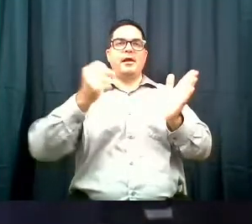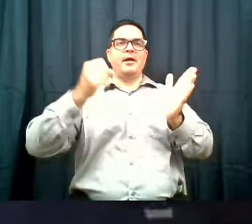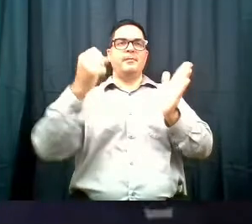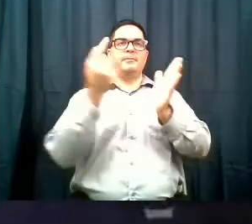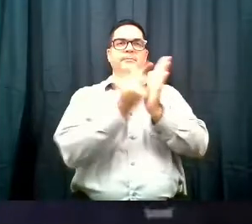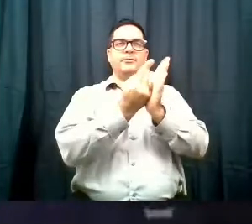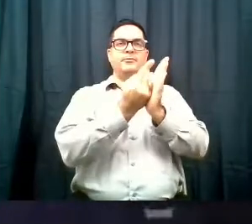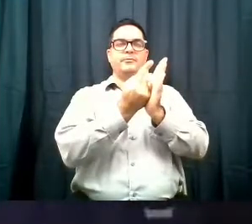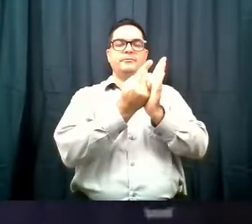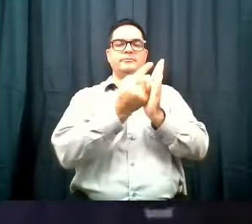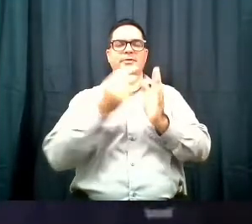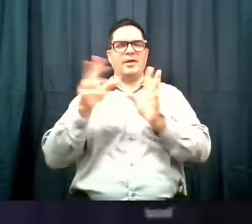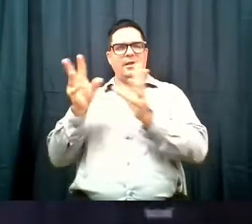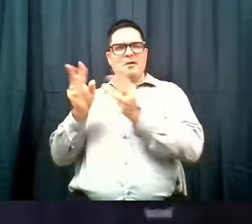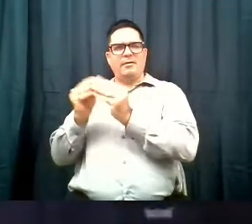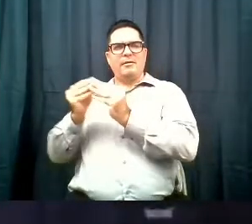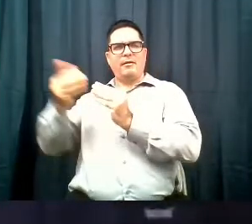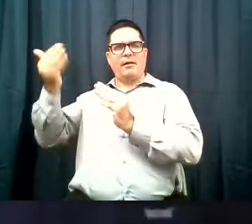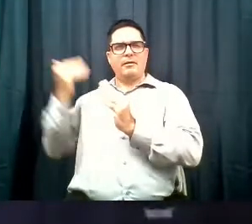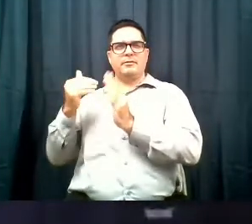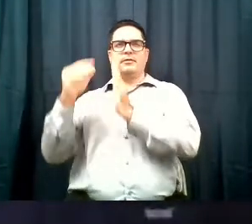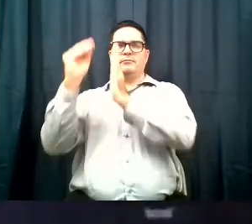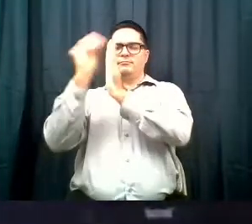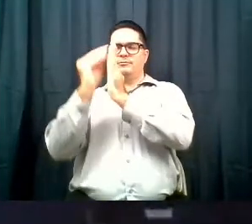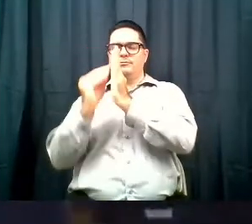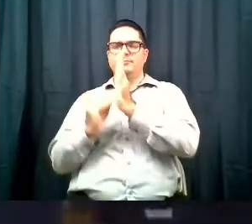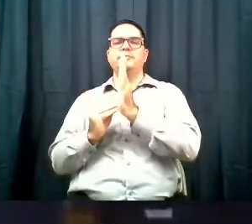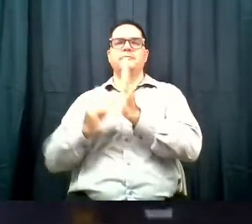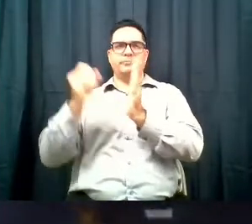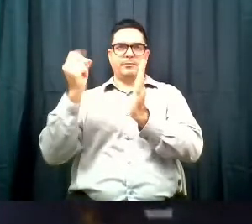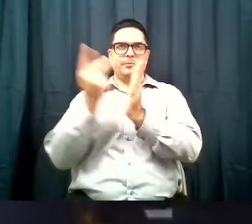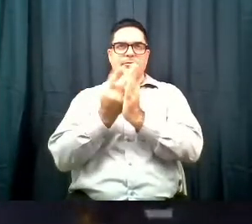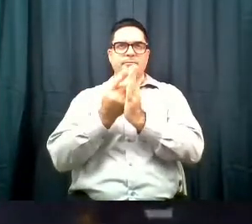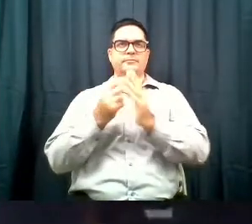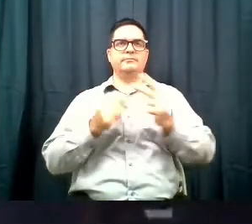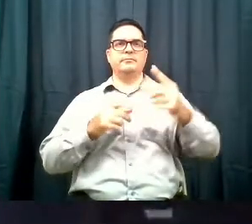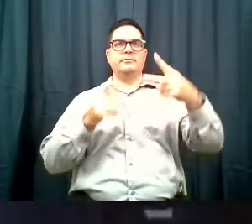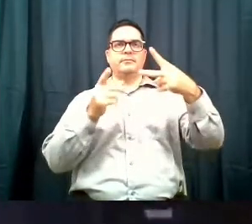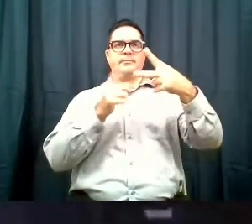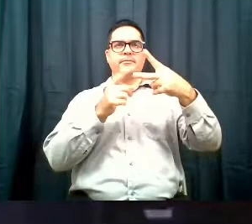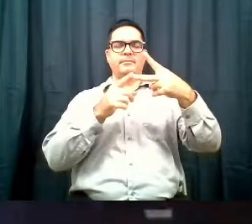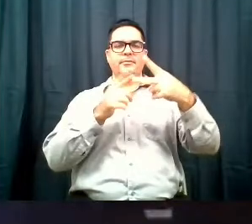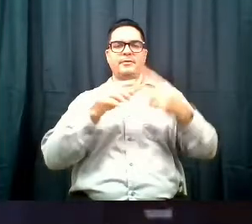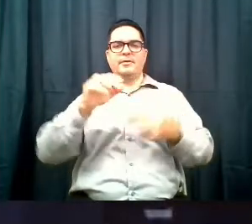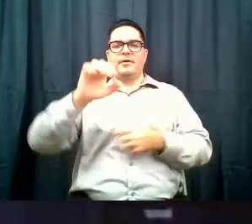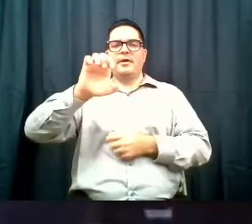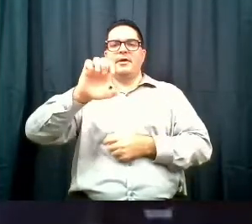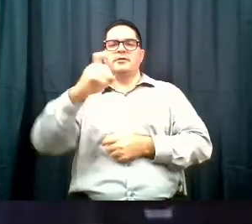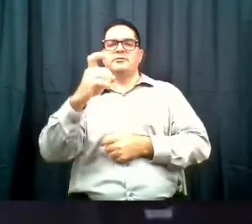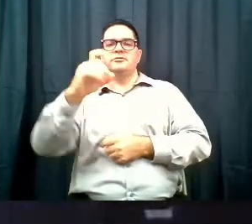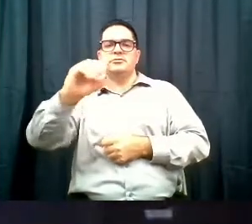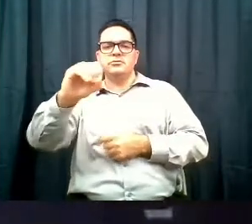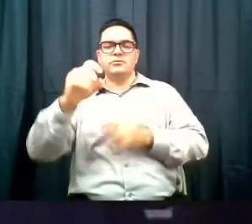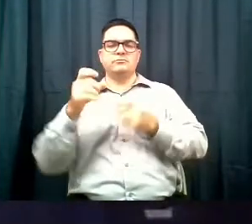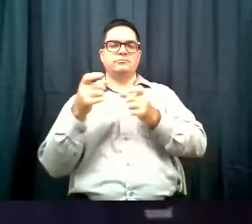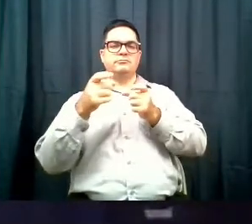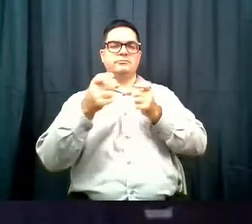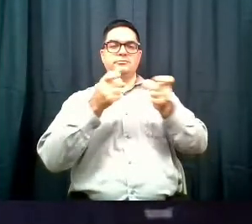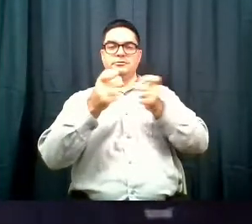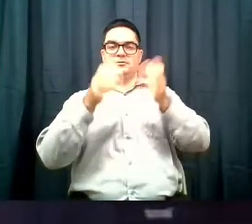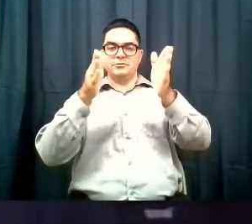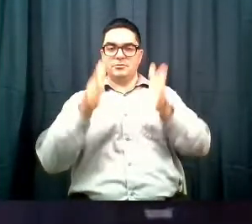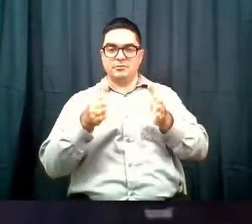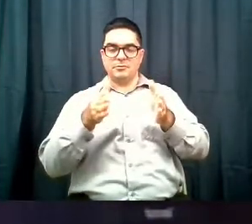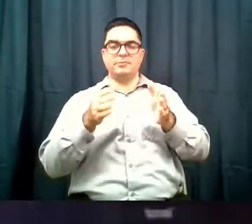meeting. We will then have an update from the executive director. The third item will